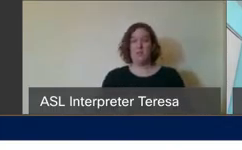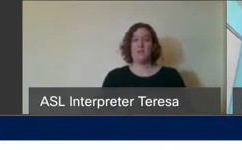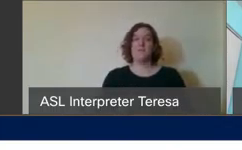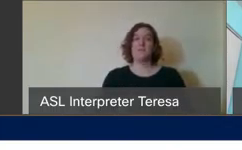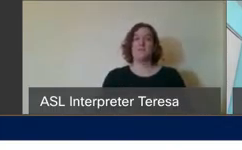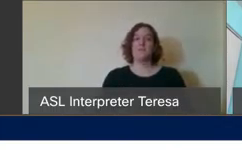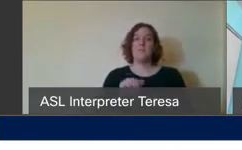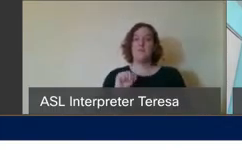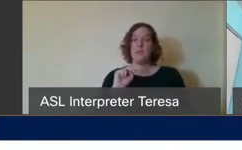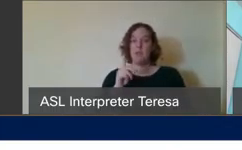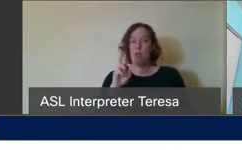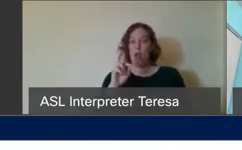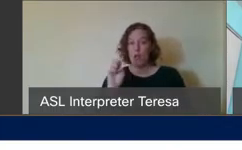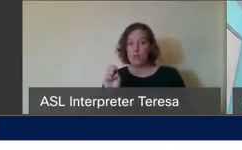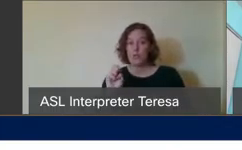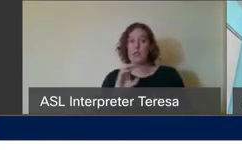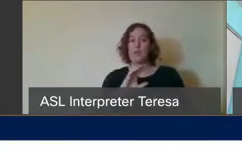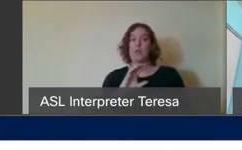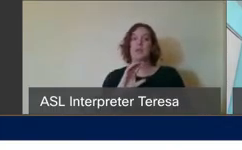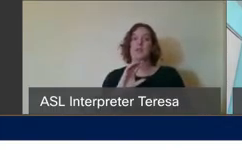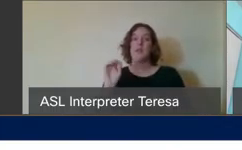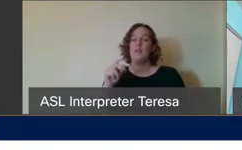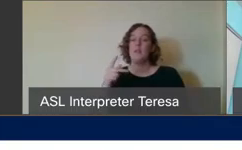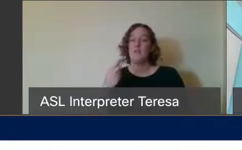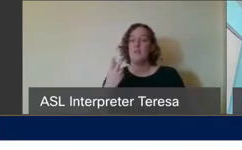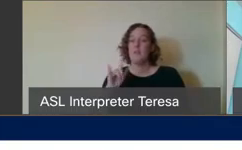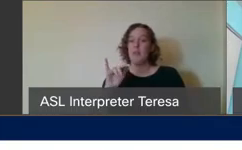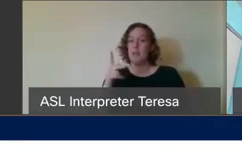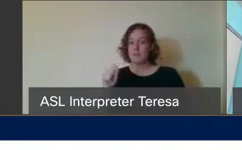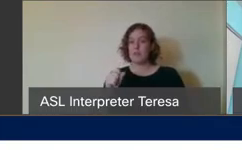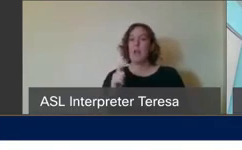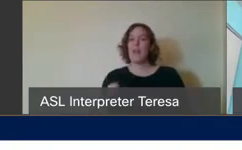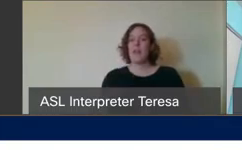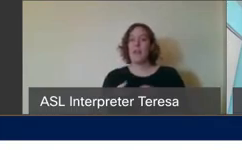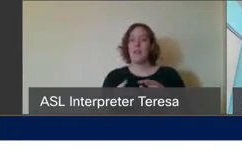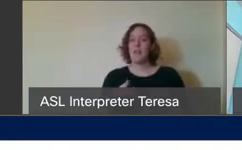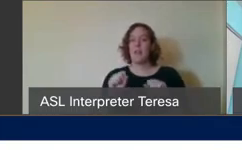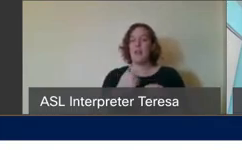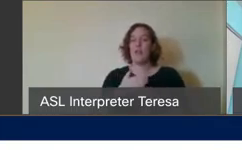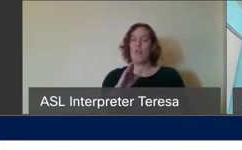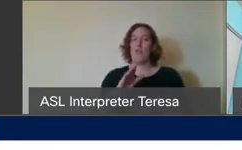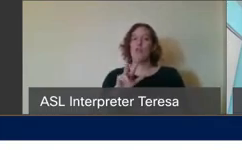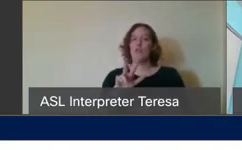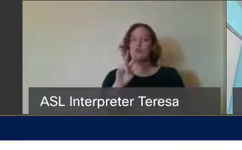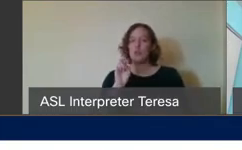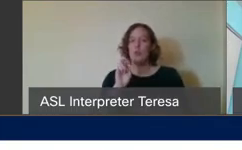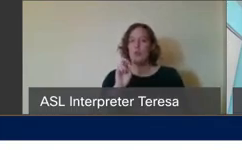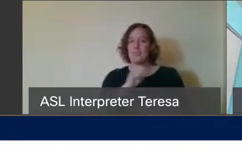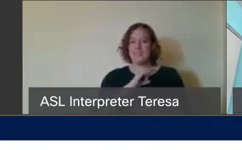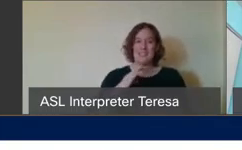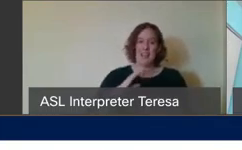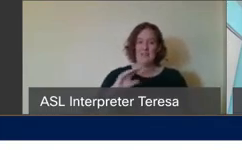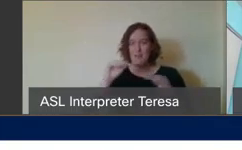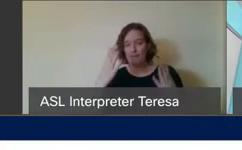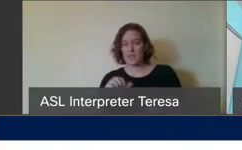Andre and Philip, our trainers, facilitated over 200 staff and provider trainings, both virtual and in